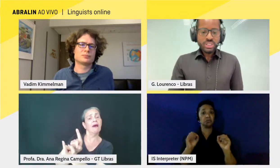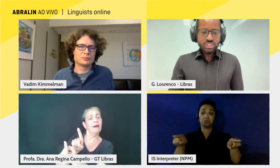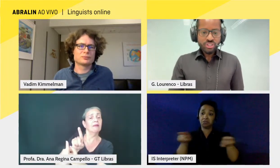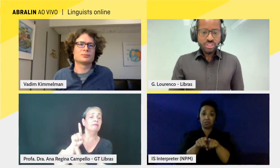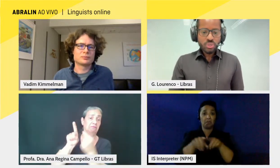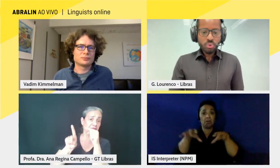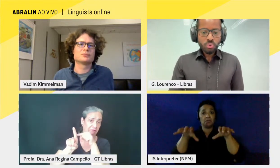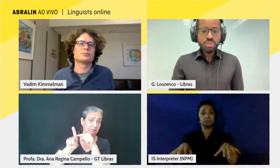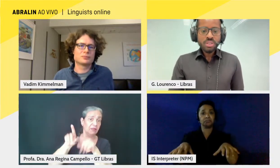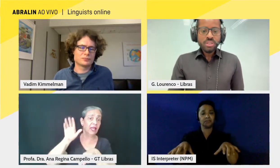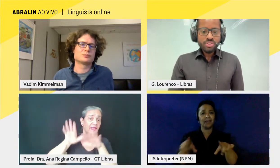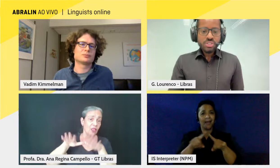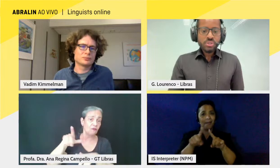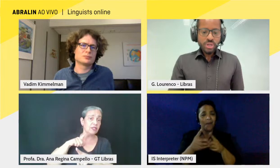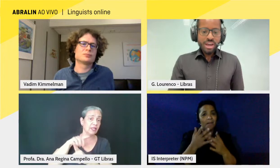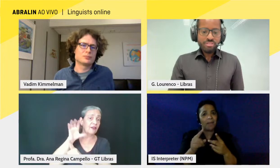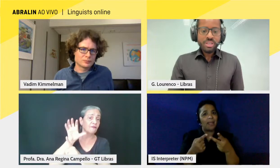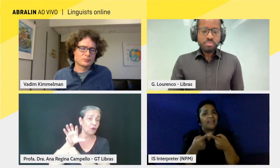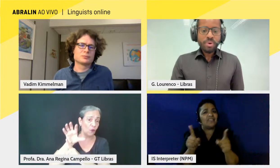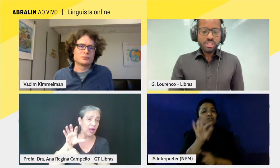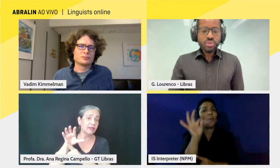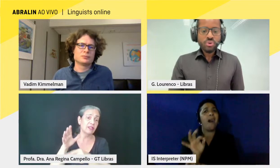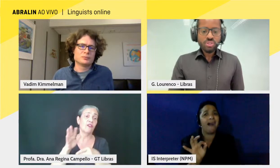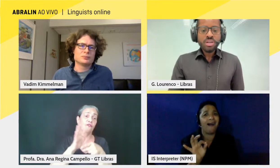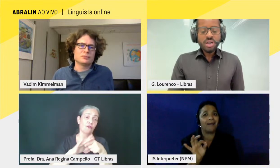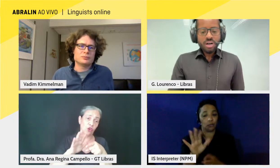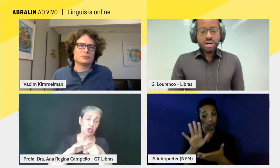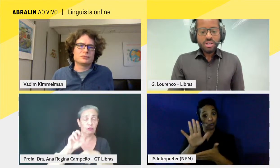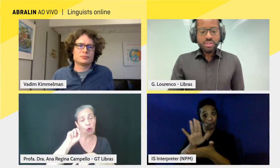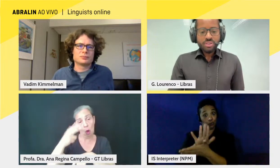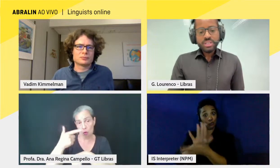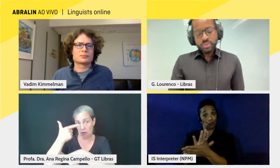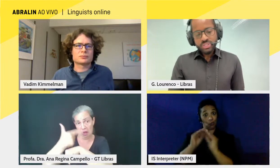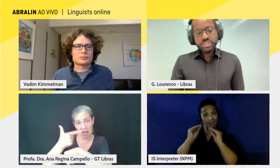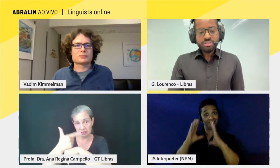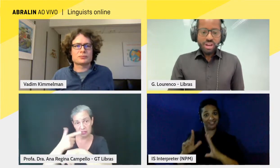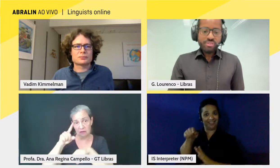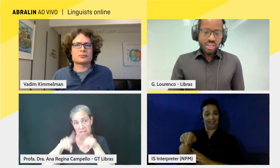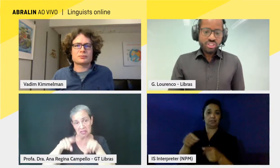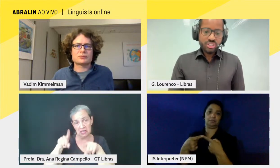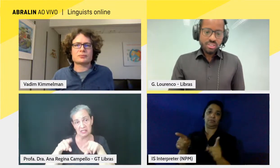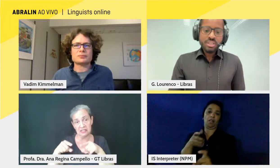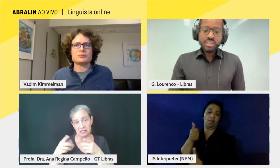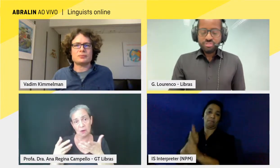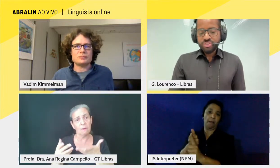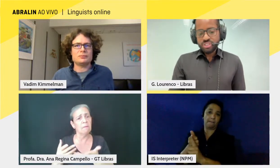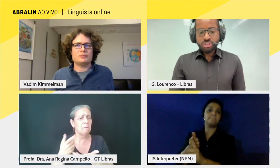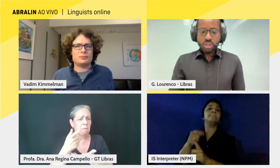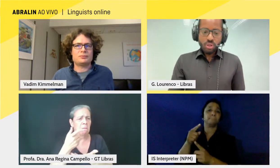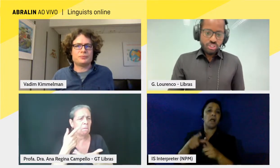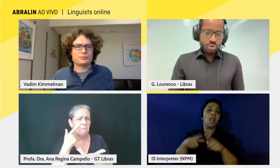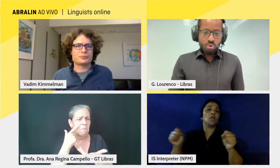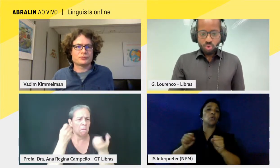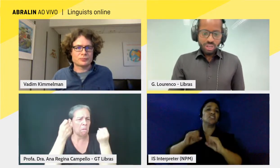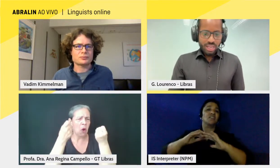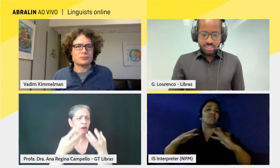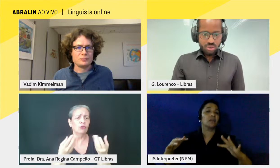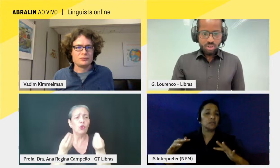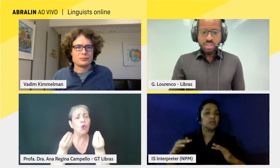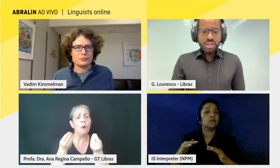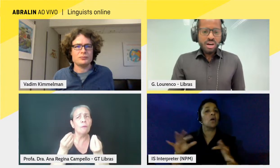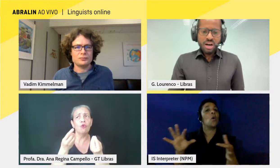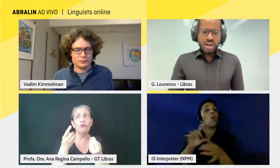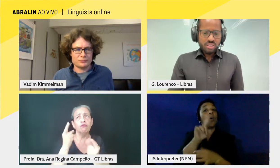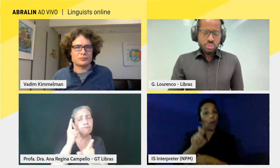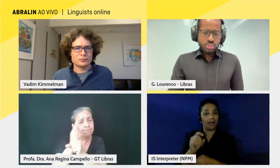your teacher in school, this could have an impact on the linguistic variation, if this is phonological or